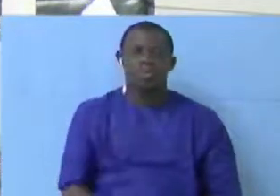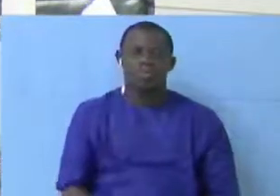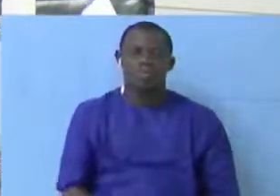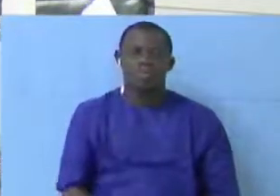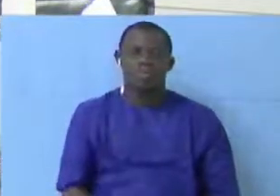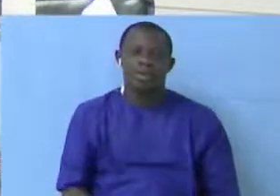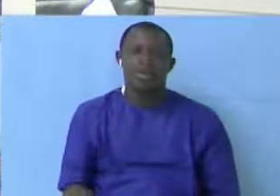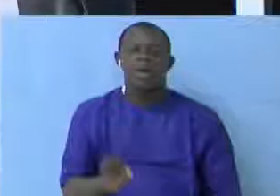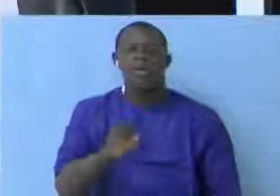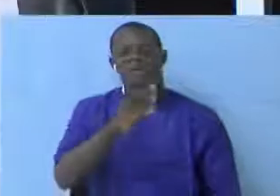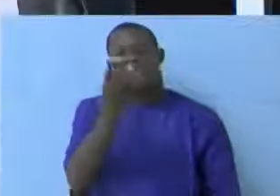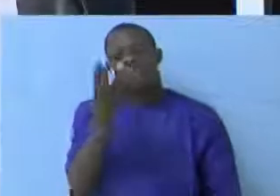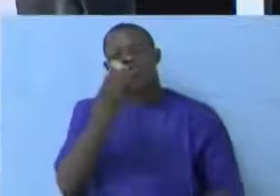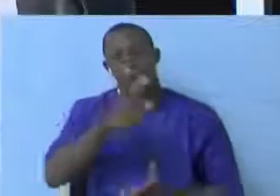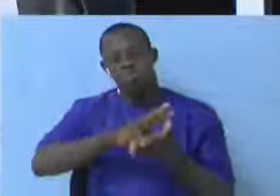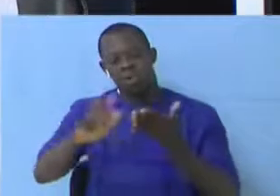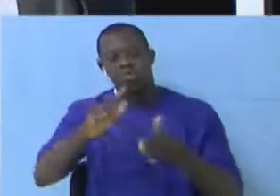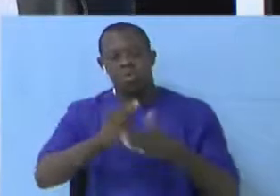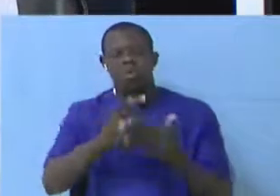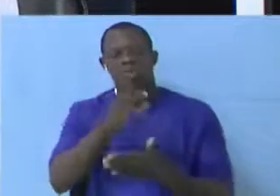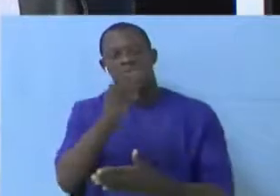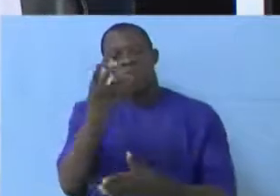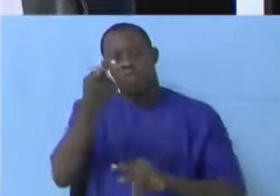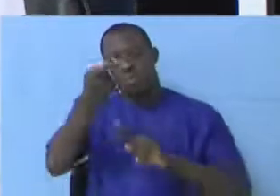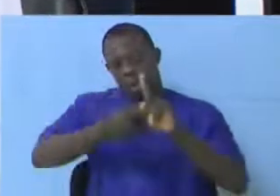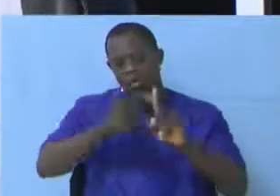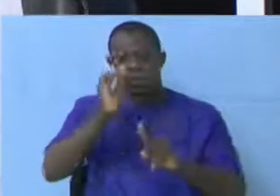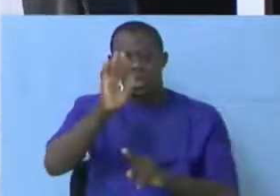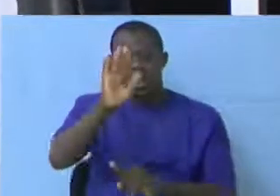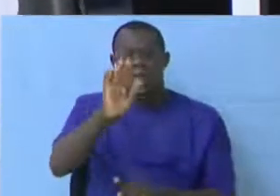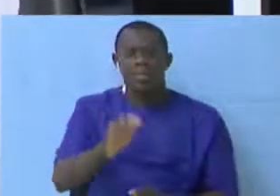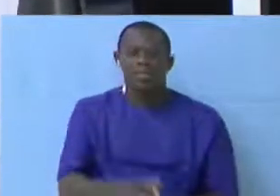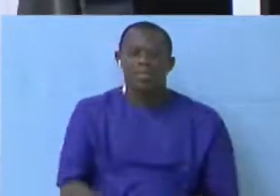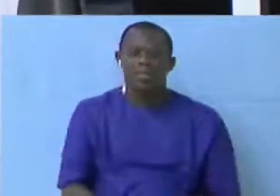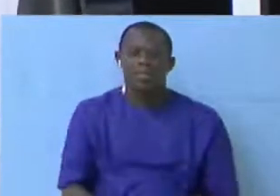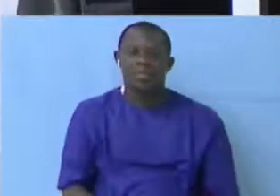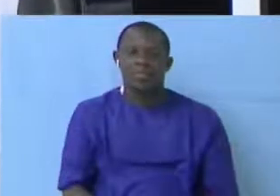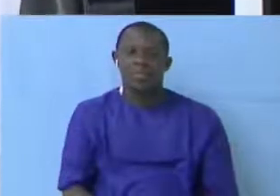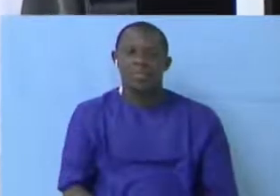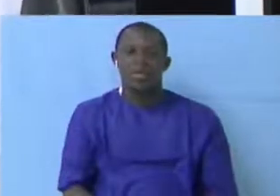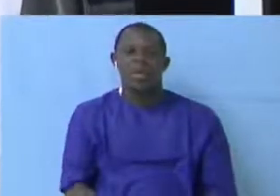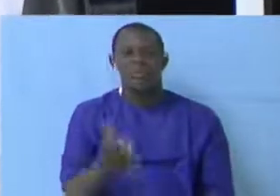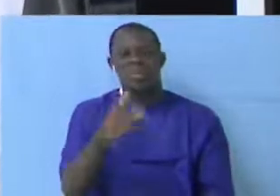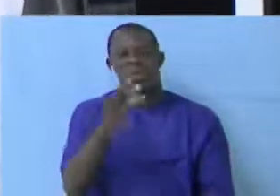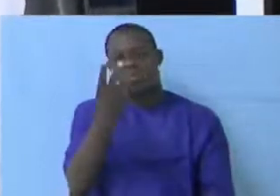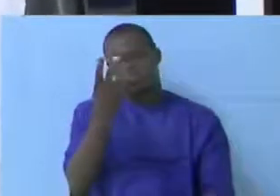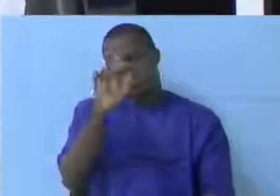Few weeks or few months later. Maybe a year or 2 years.